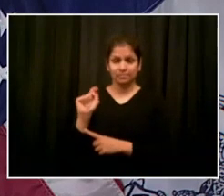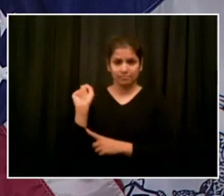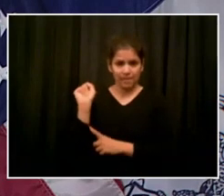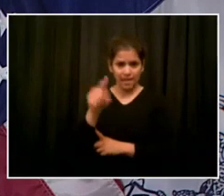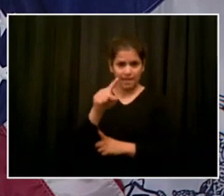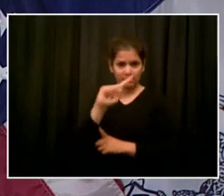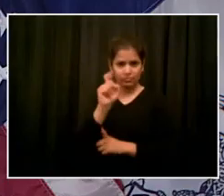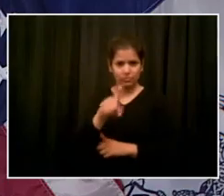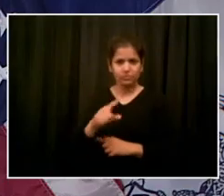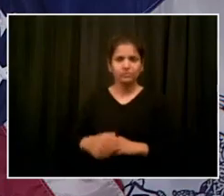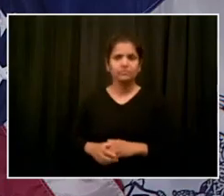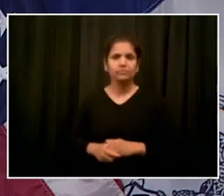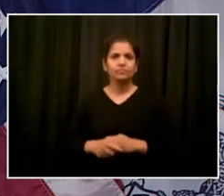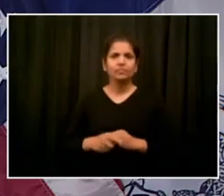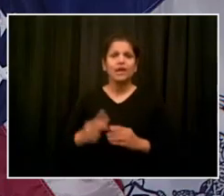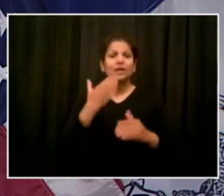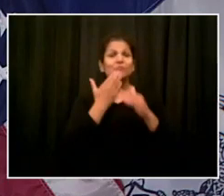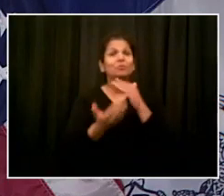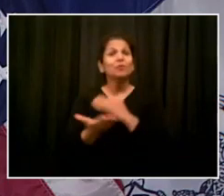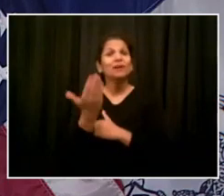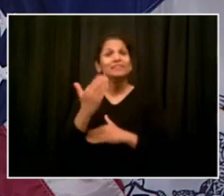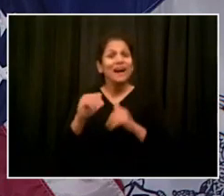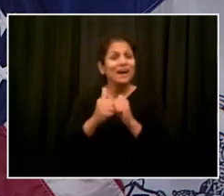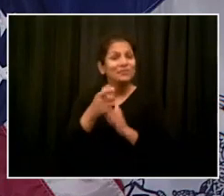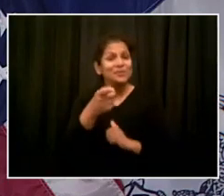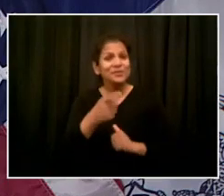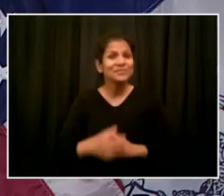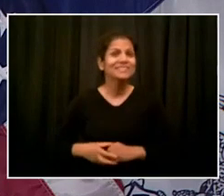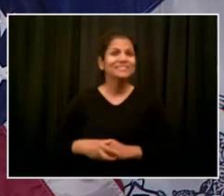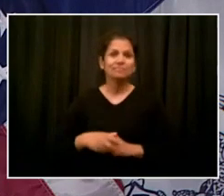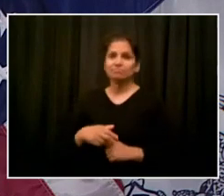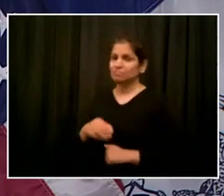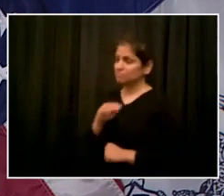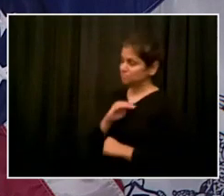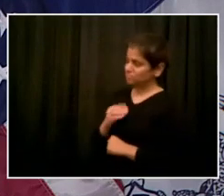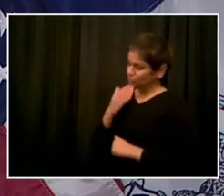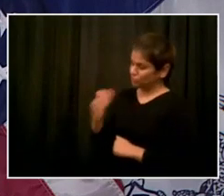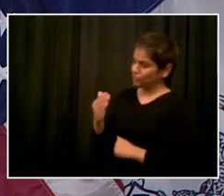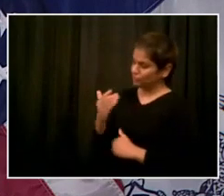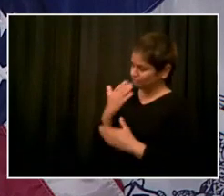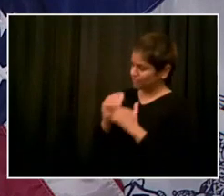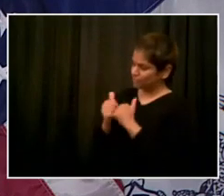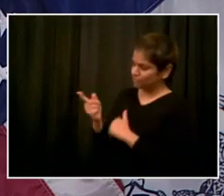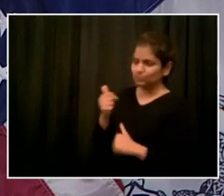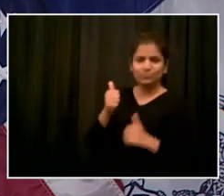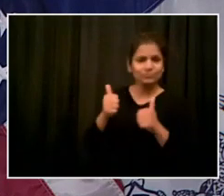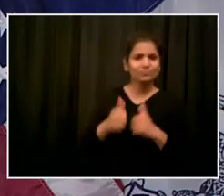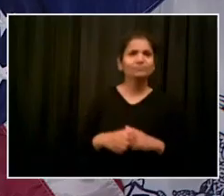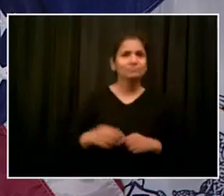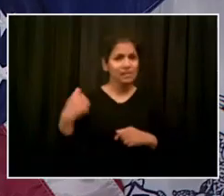Hey, good morning, guys. How you doing? Good. How you doing, Matt? Good, good. Can you hear me okay? Yes, we can.